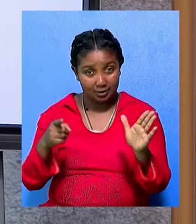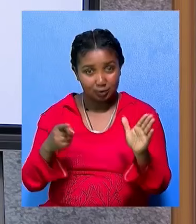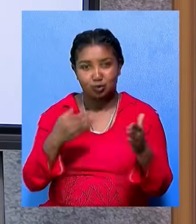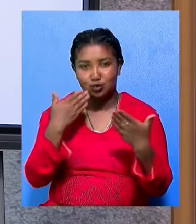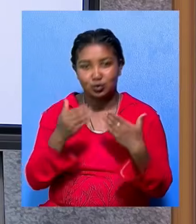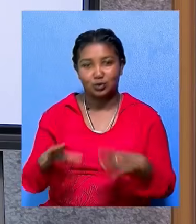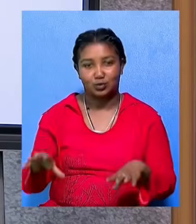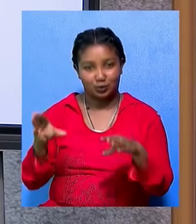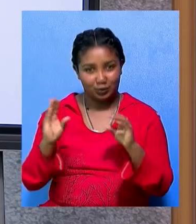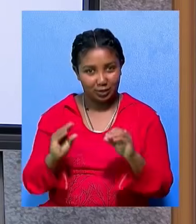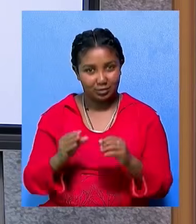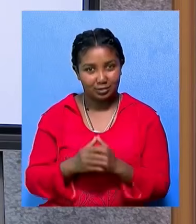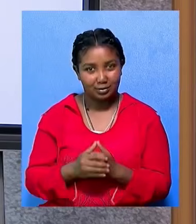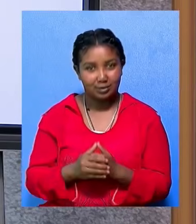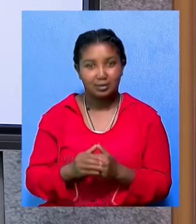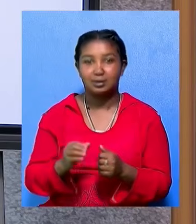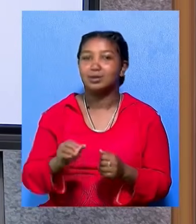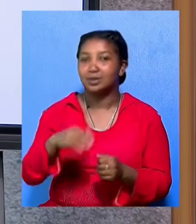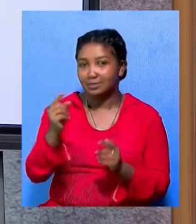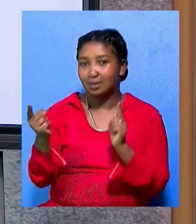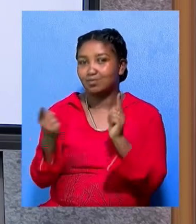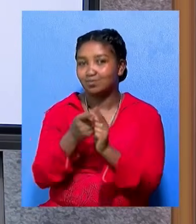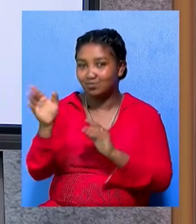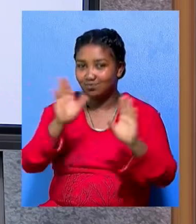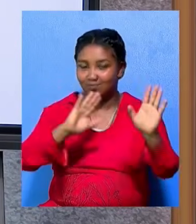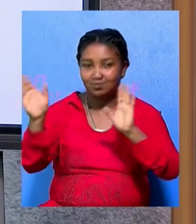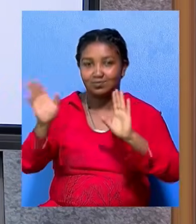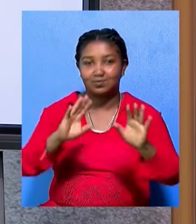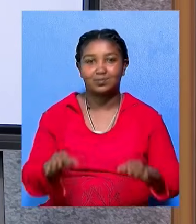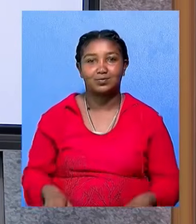Good students. See you. Thank you.